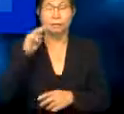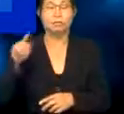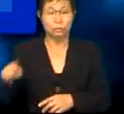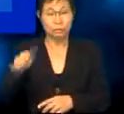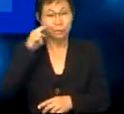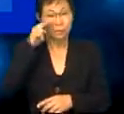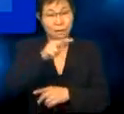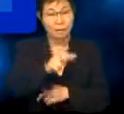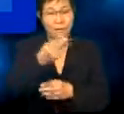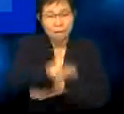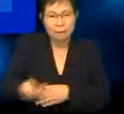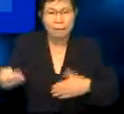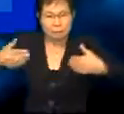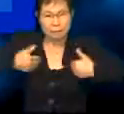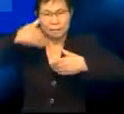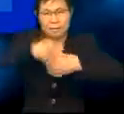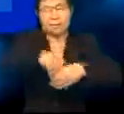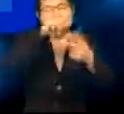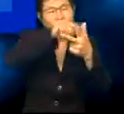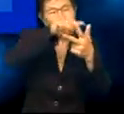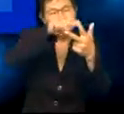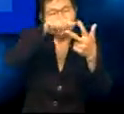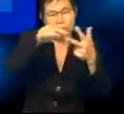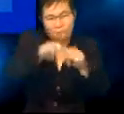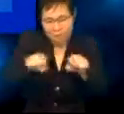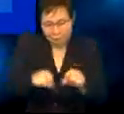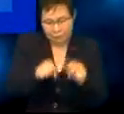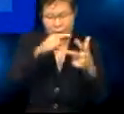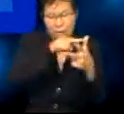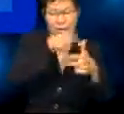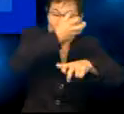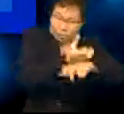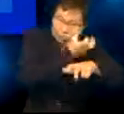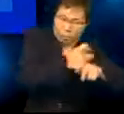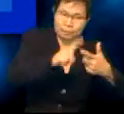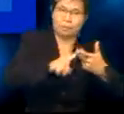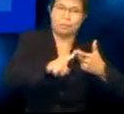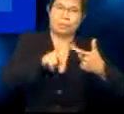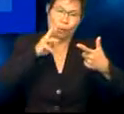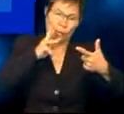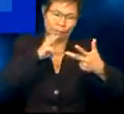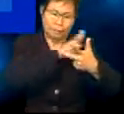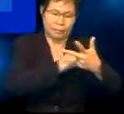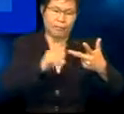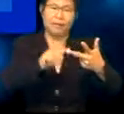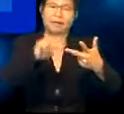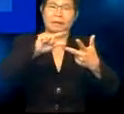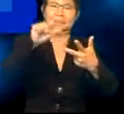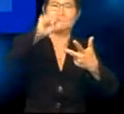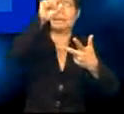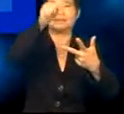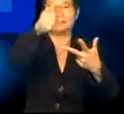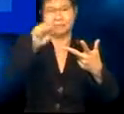You see, matter exists in three states. They are solids,